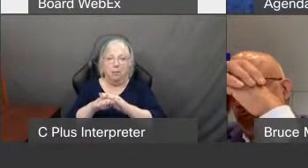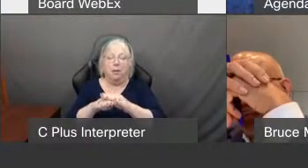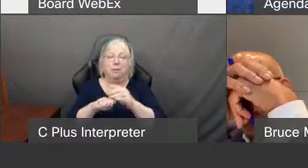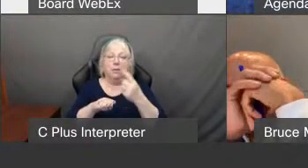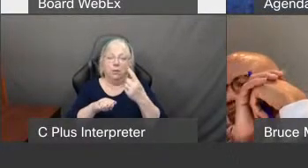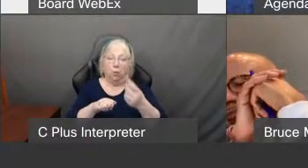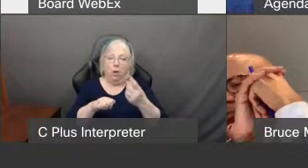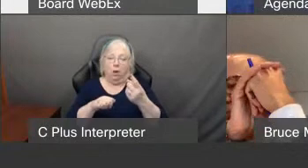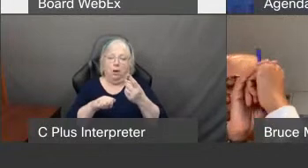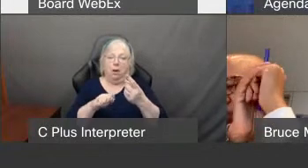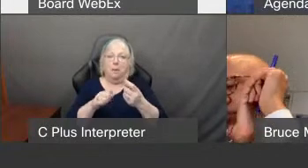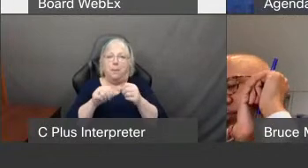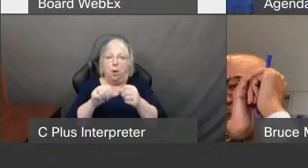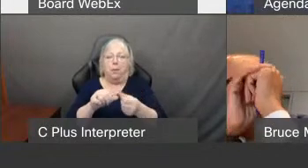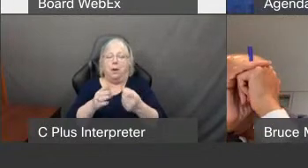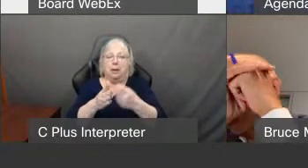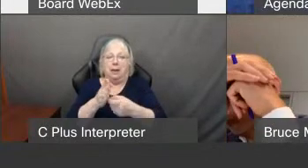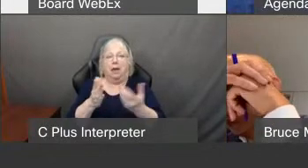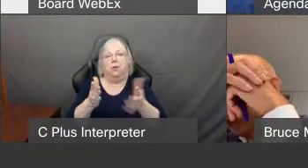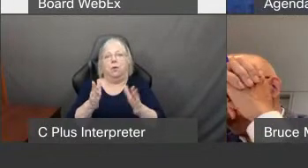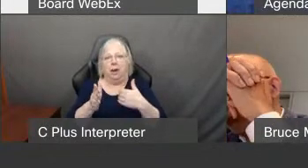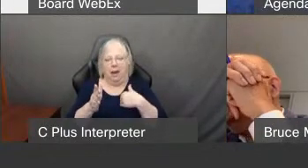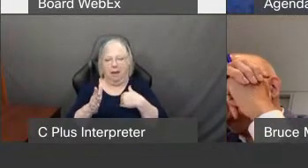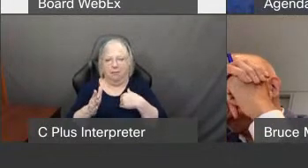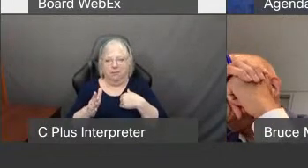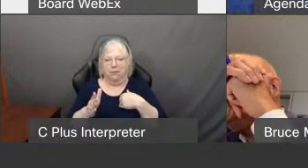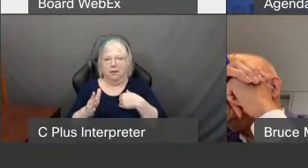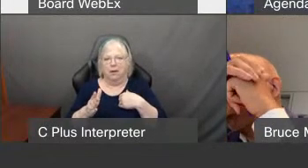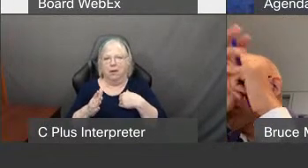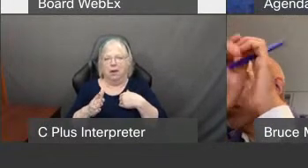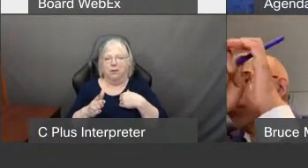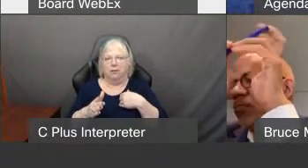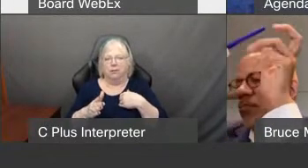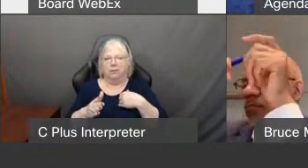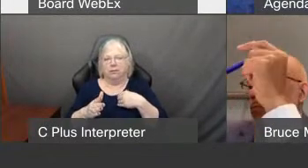children, youth, and families, or children,